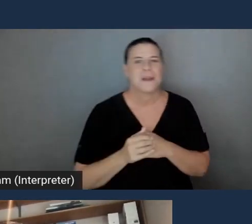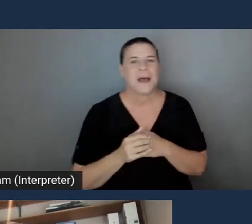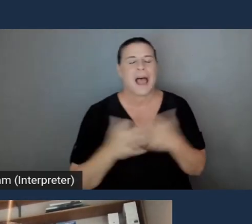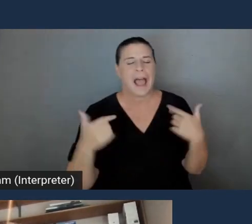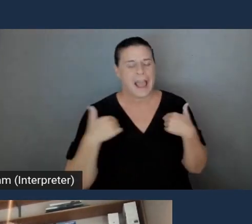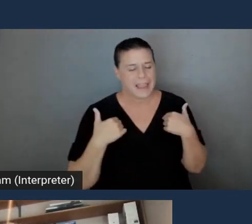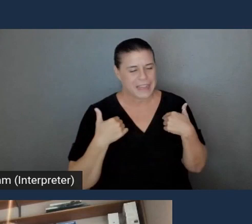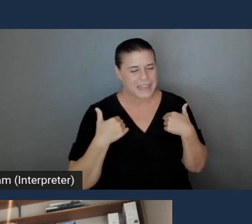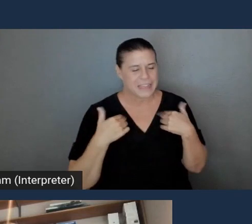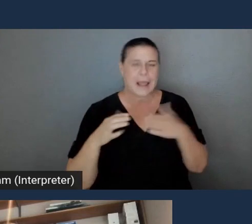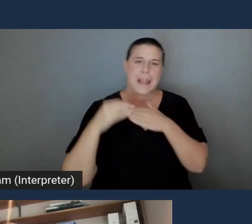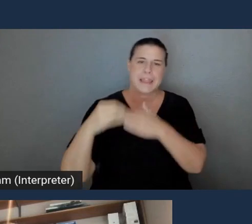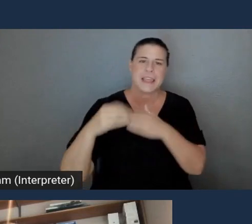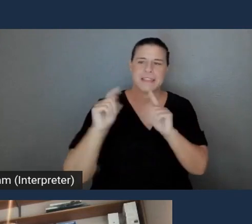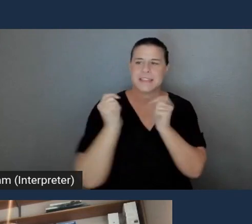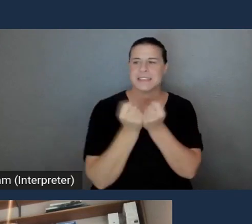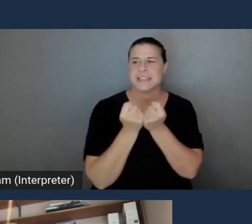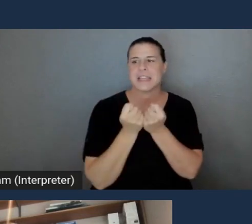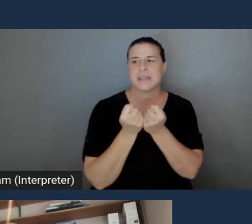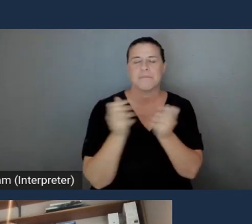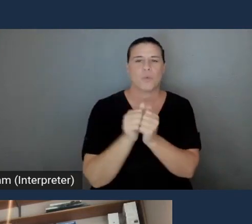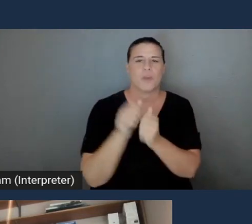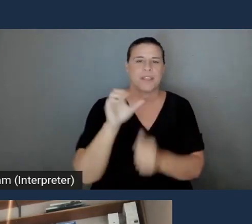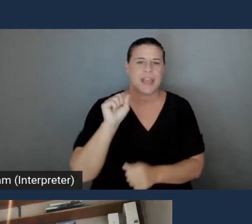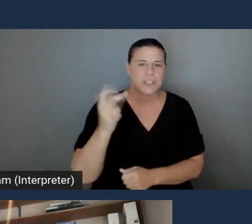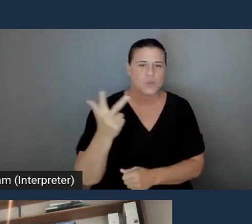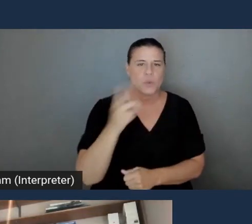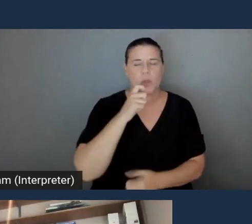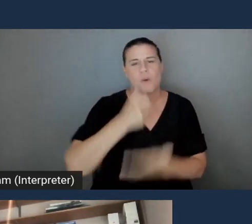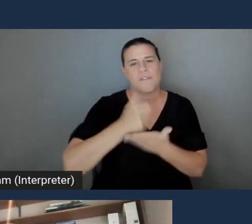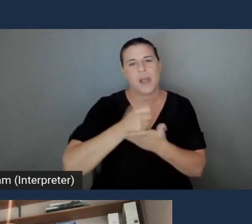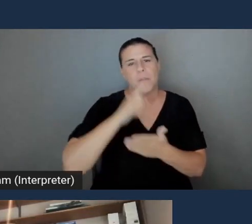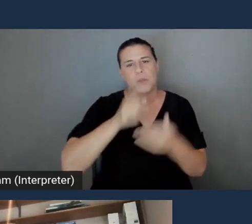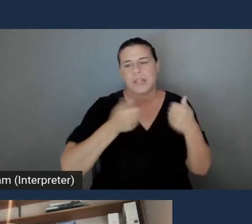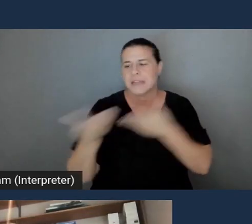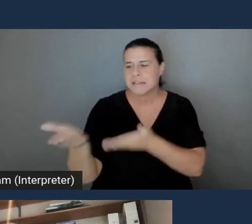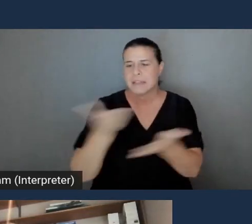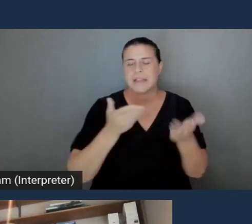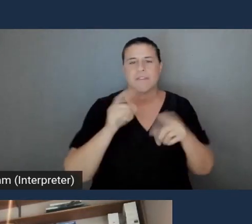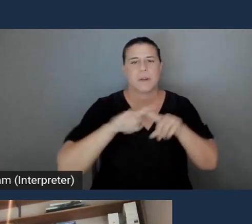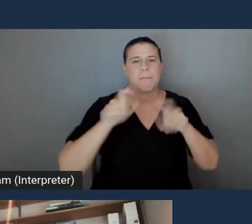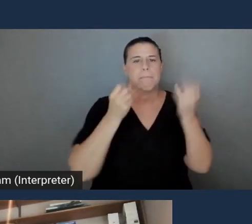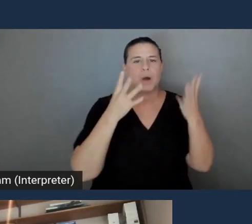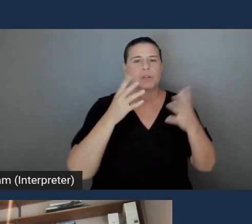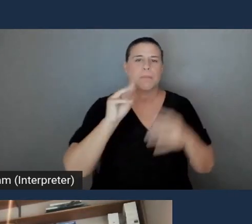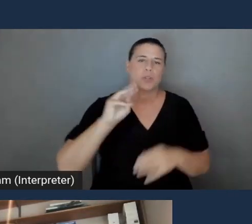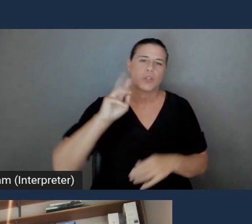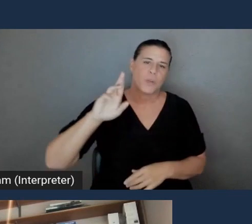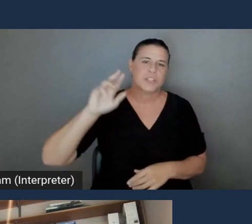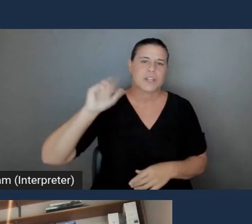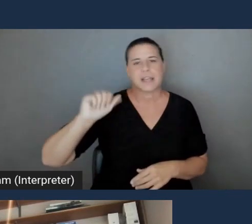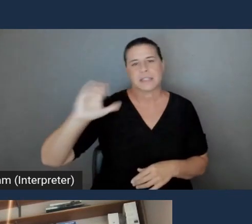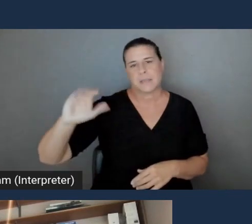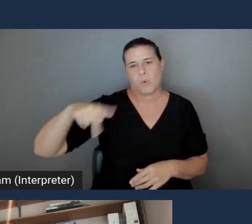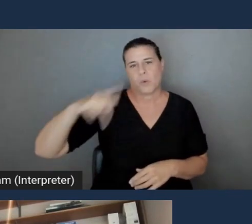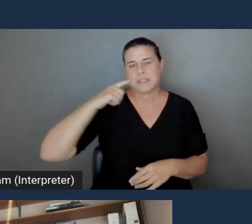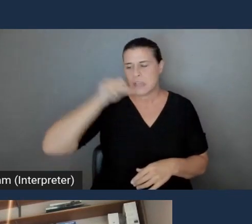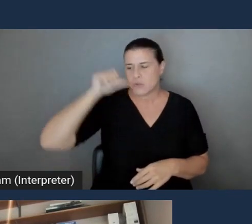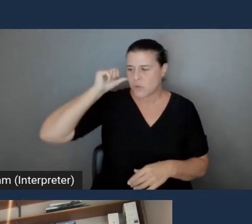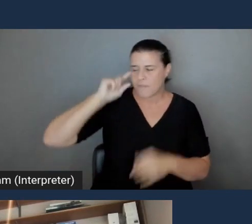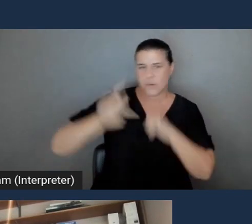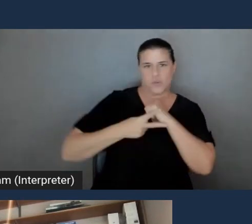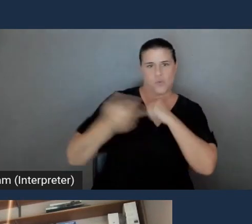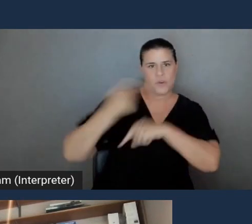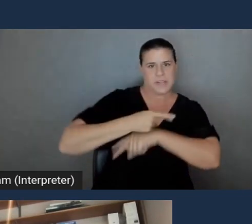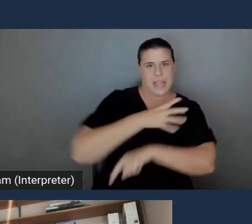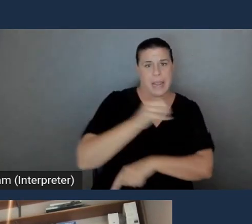I lead the teams within S3 who have helped to deliver multi-region access points yesterday for Storage Day.